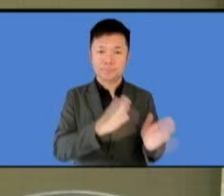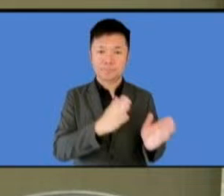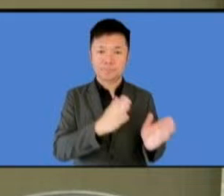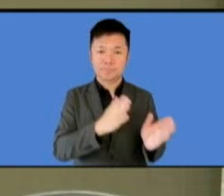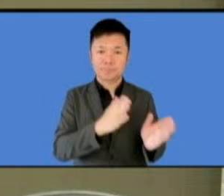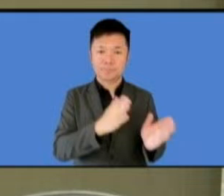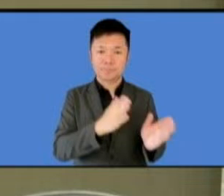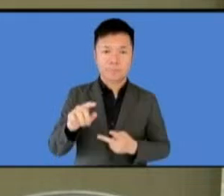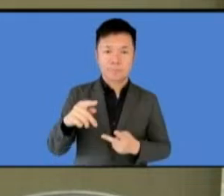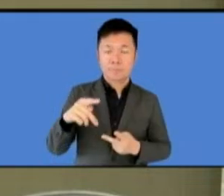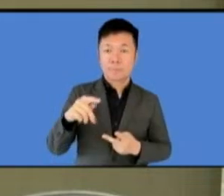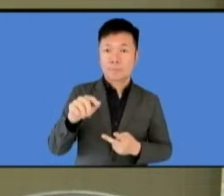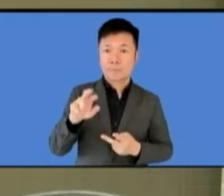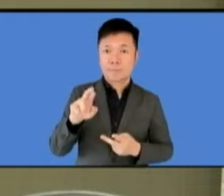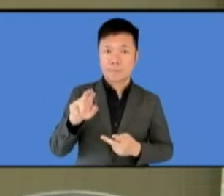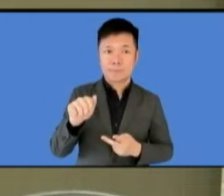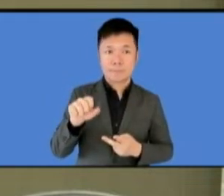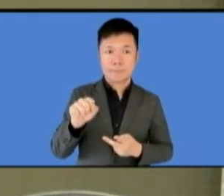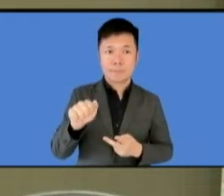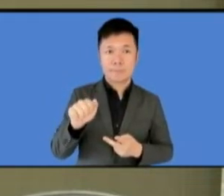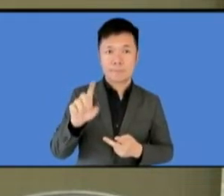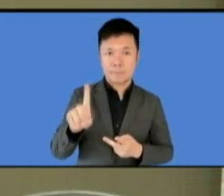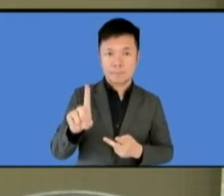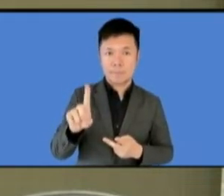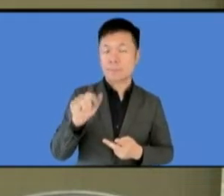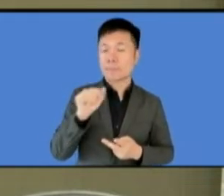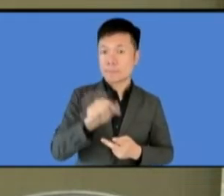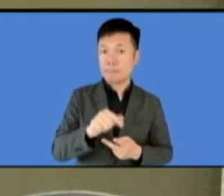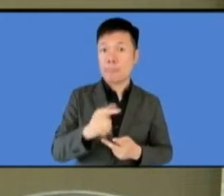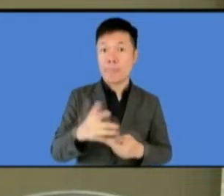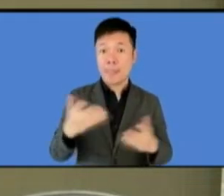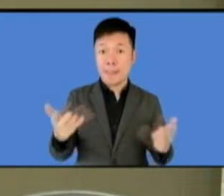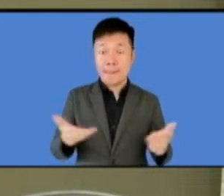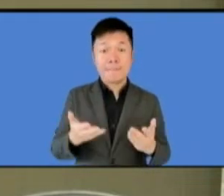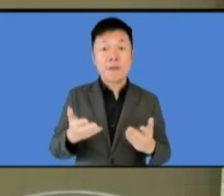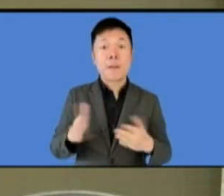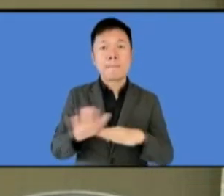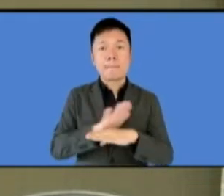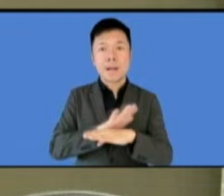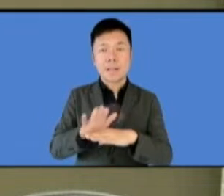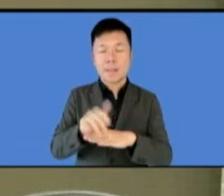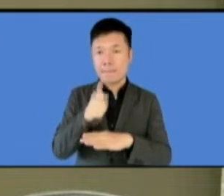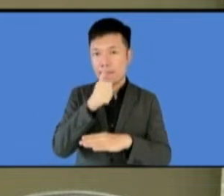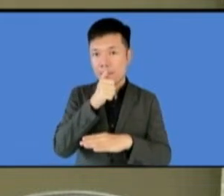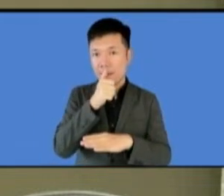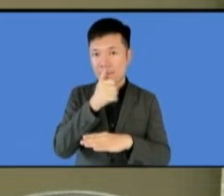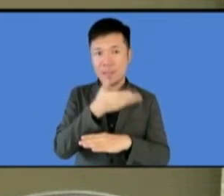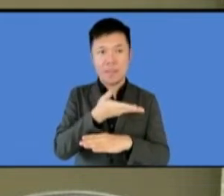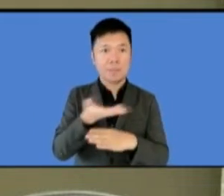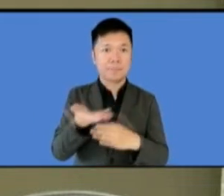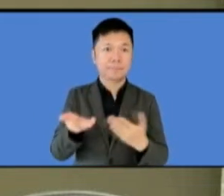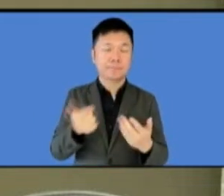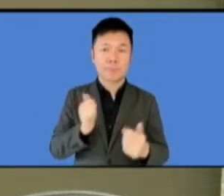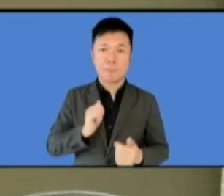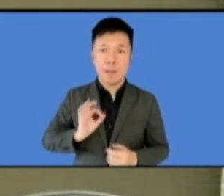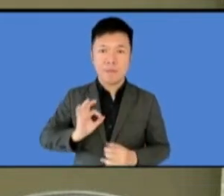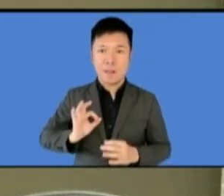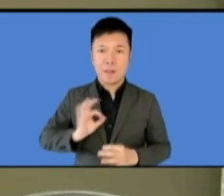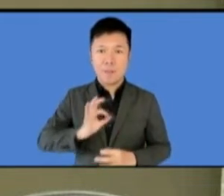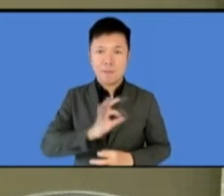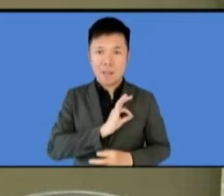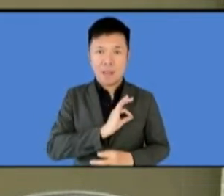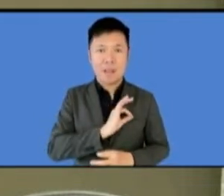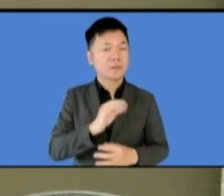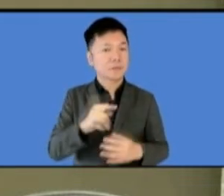as a CSO representative, also with much experience from the private sector, working on healthcare and public health